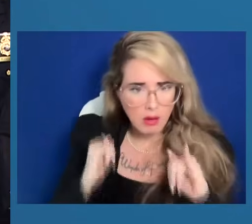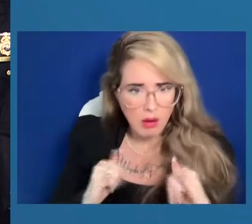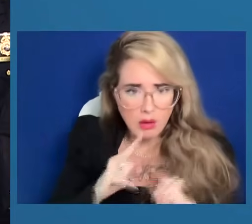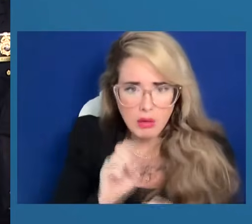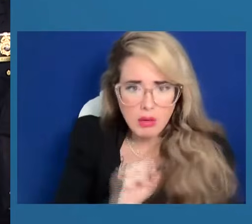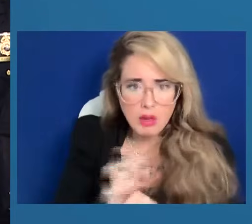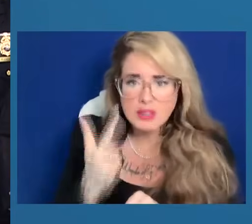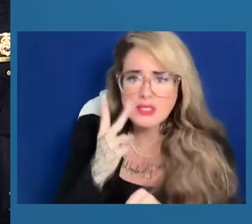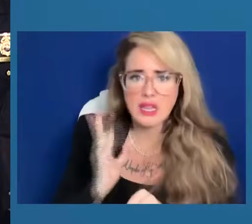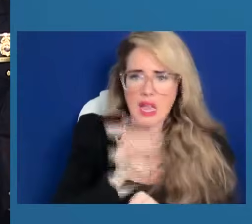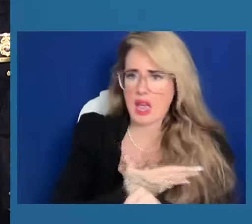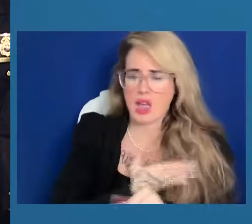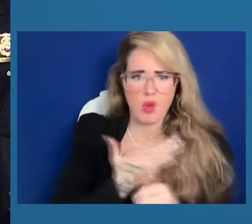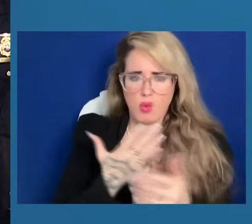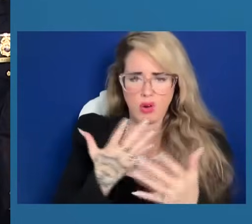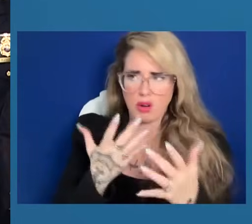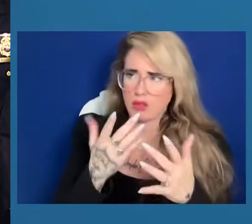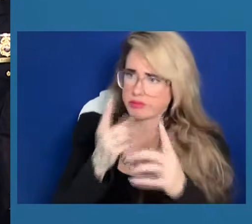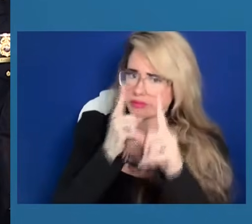seams.